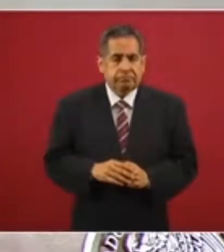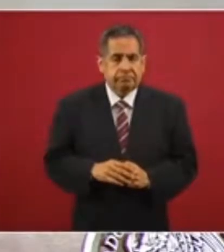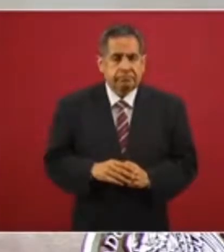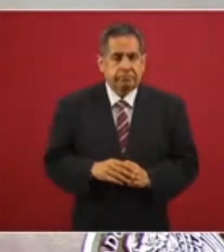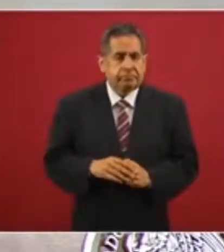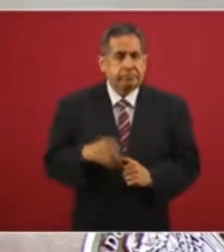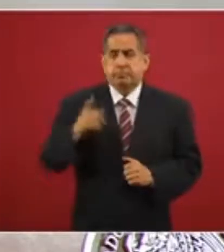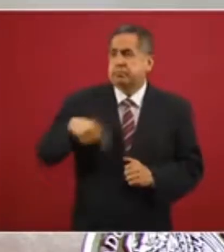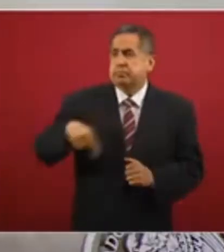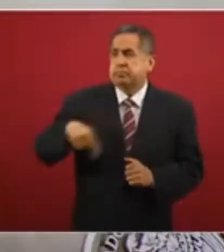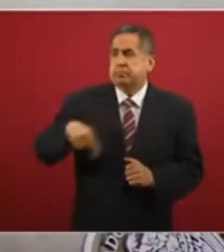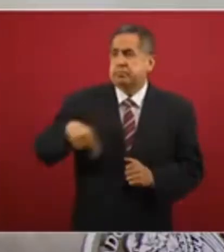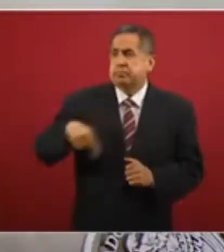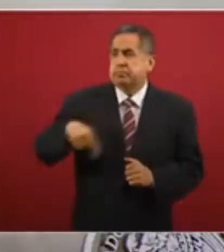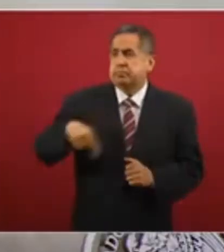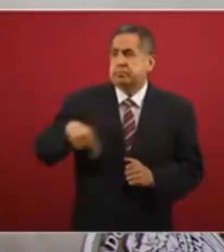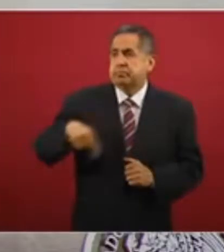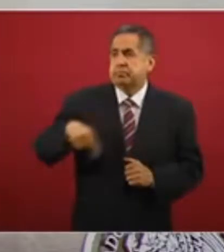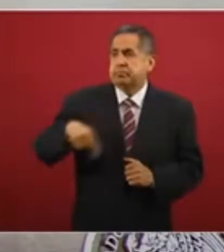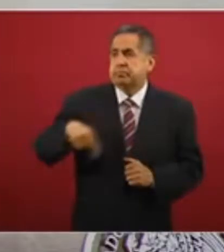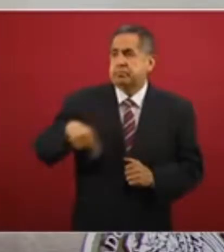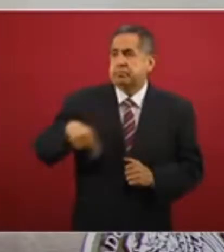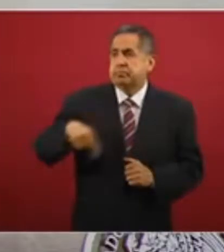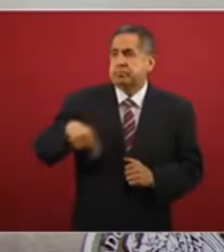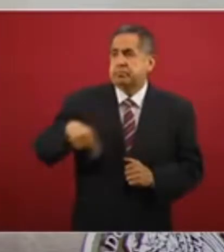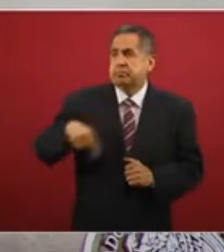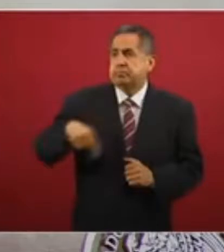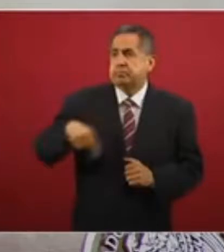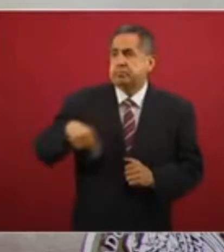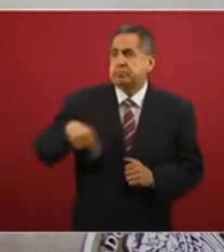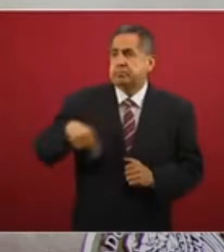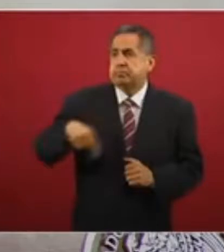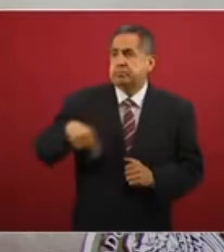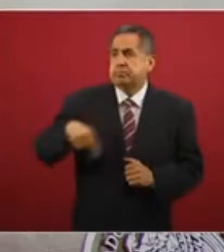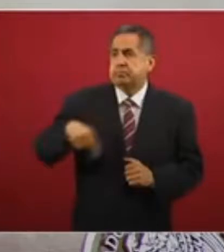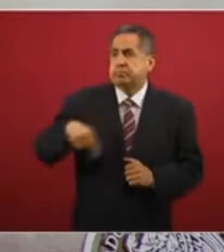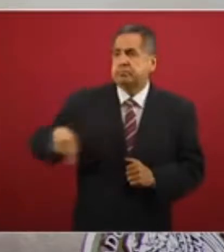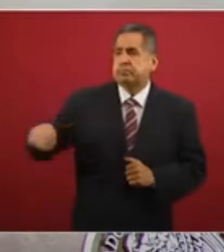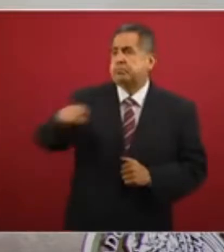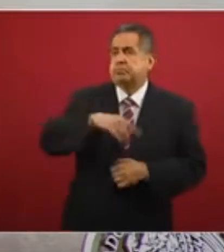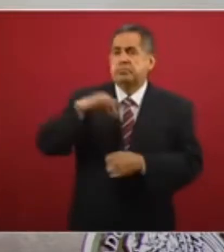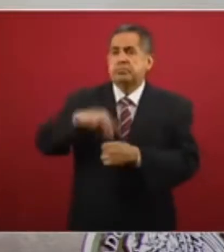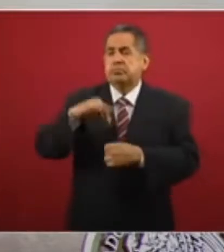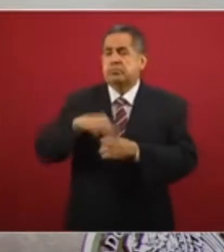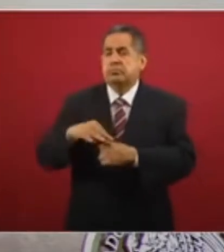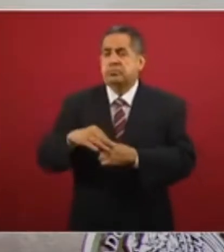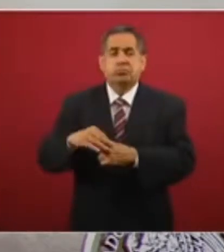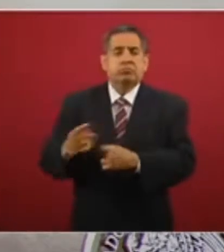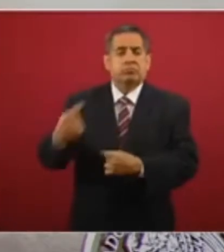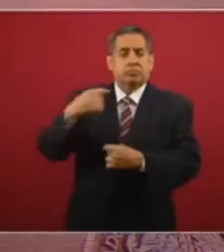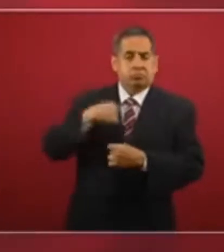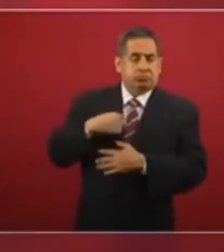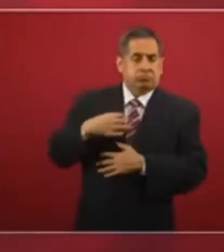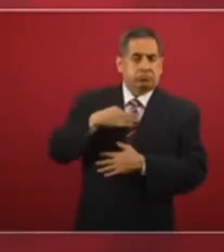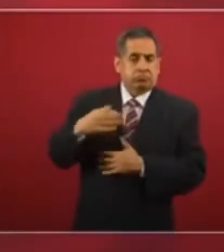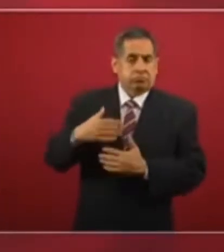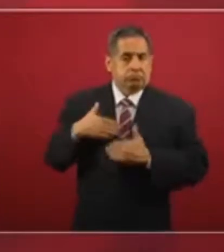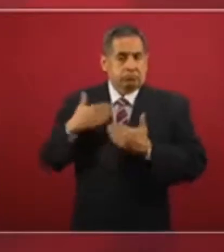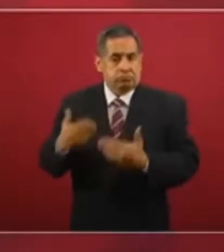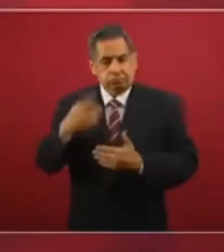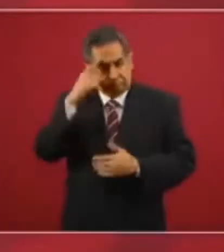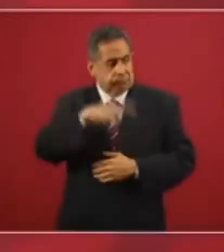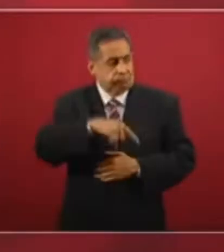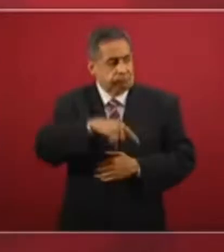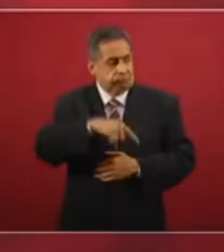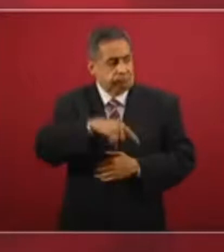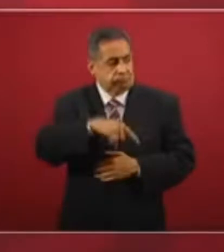nos dio su confianza The people put their confidence in us porque quiere que se limpie la